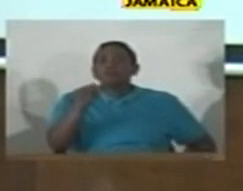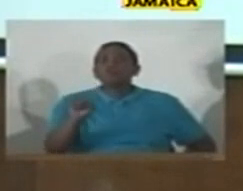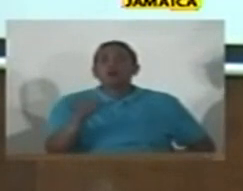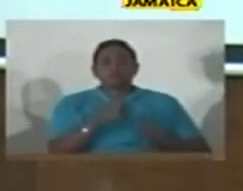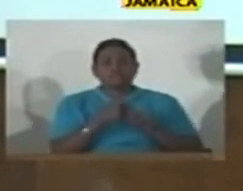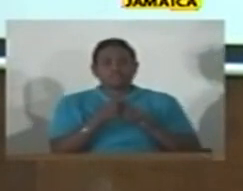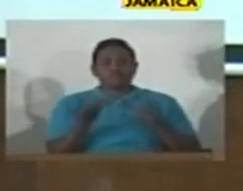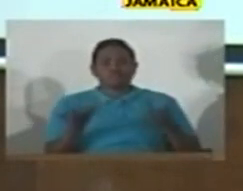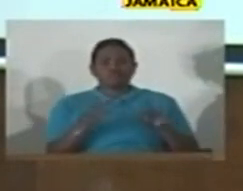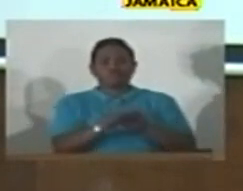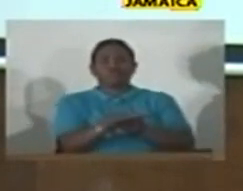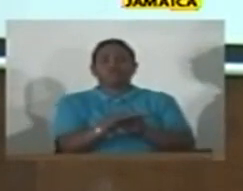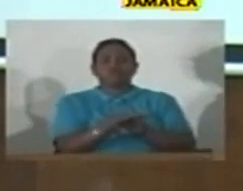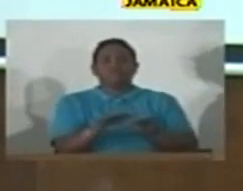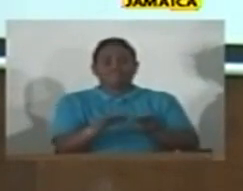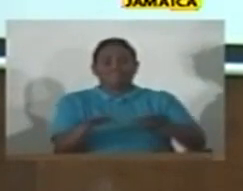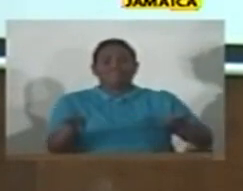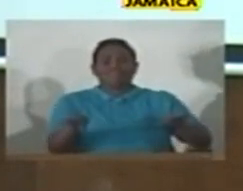coexisting